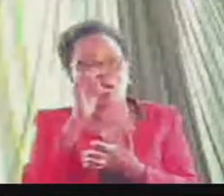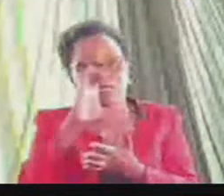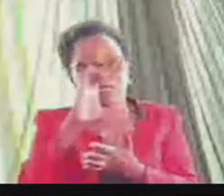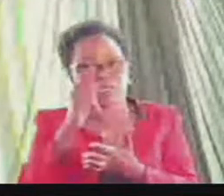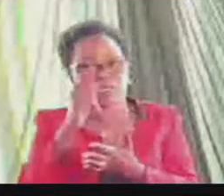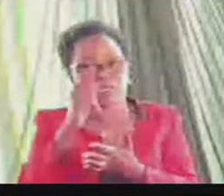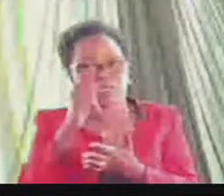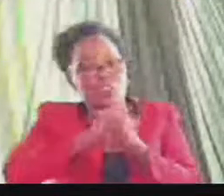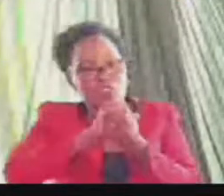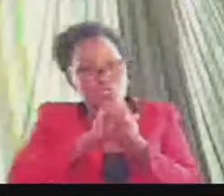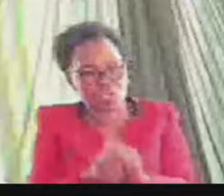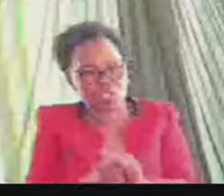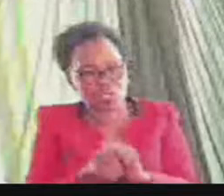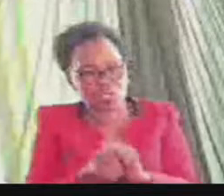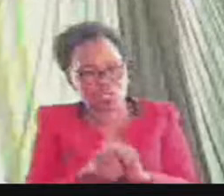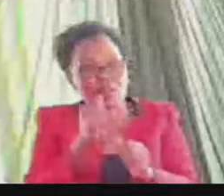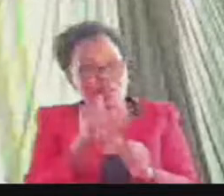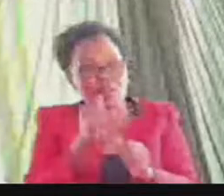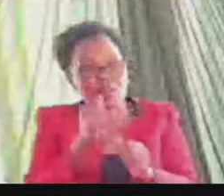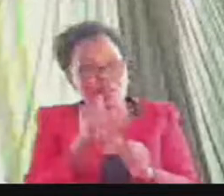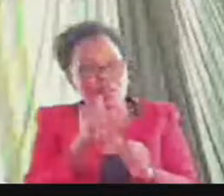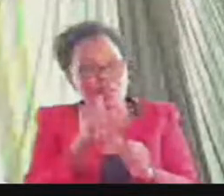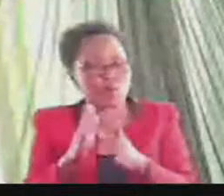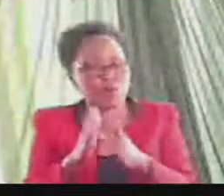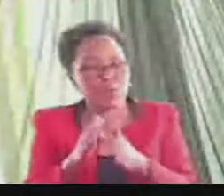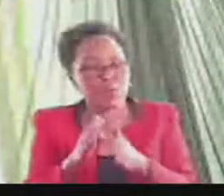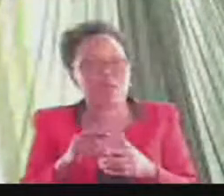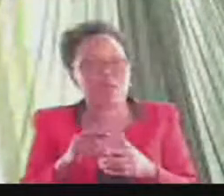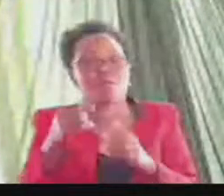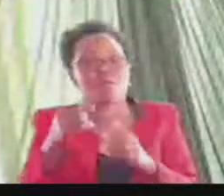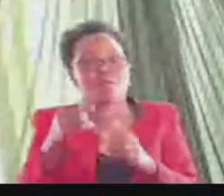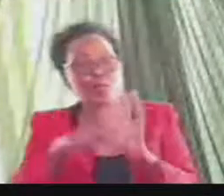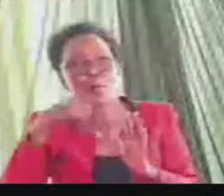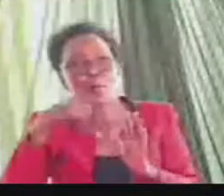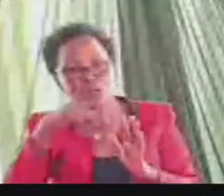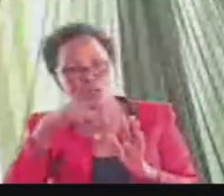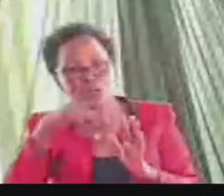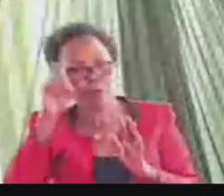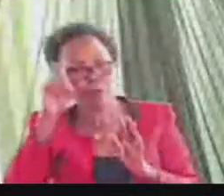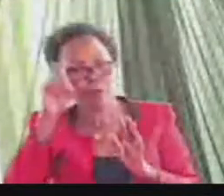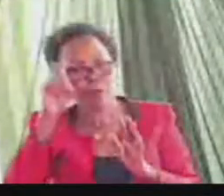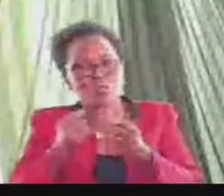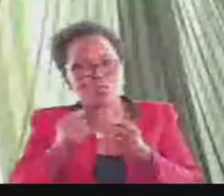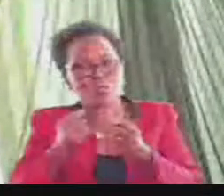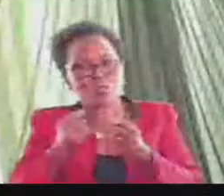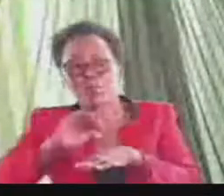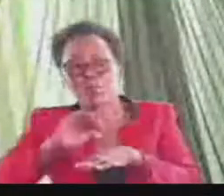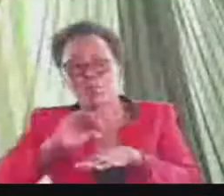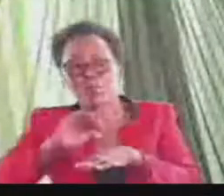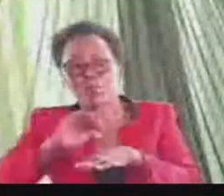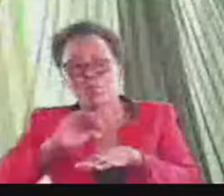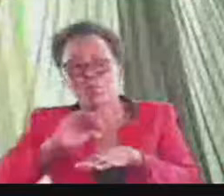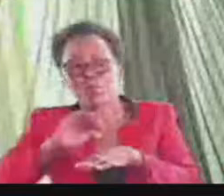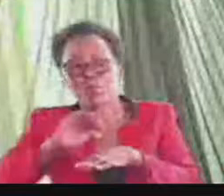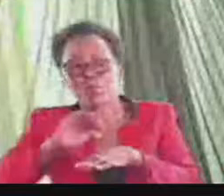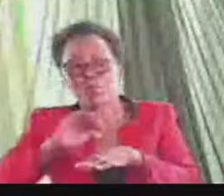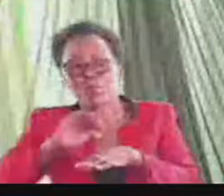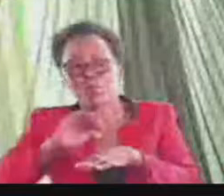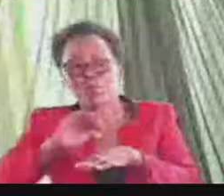format. Mentions, why do you have to drive from city center to Mili to mention a matter? It can be mentioned